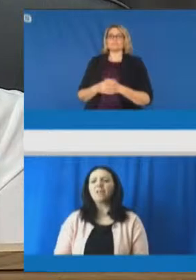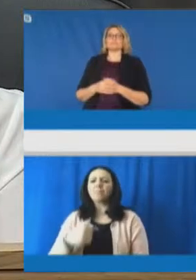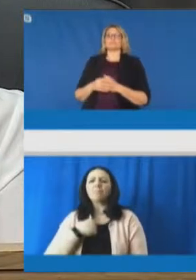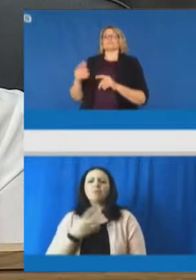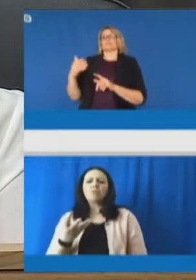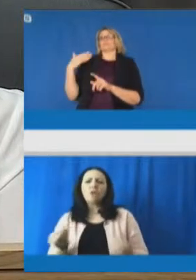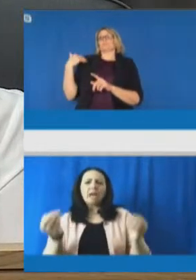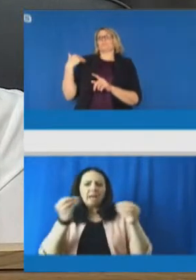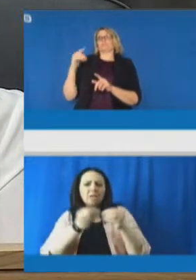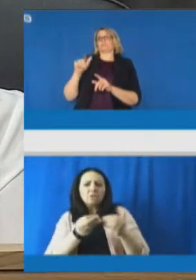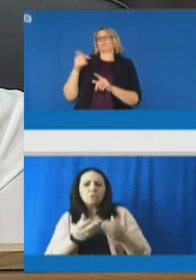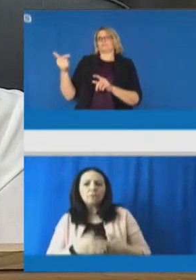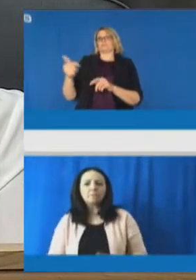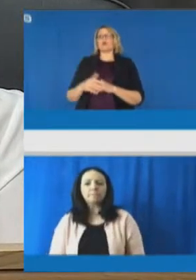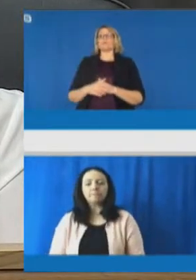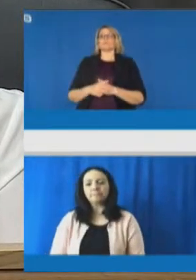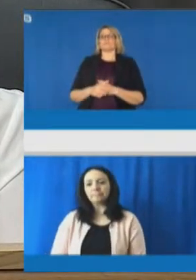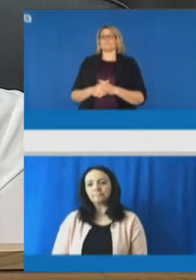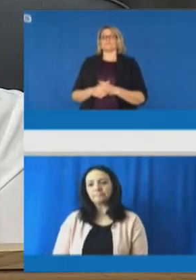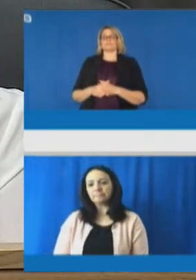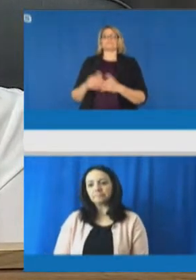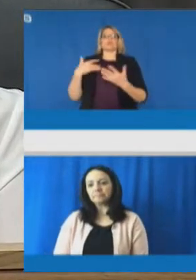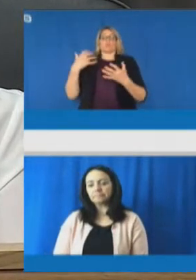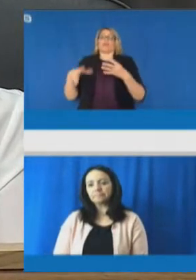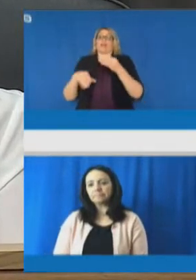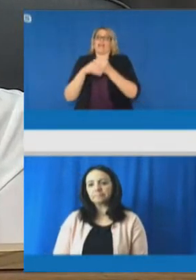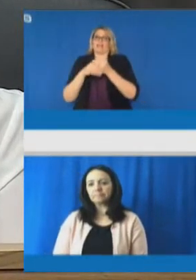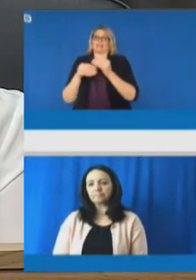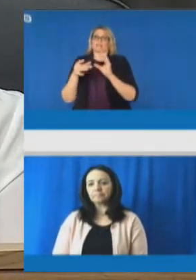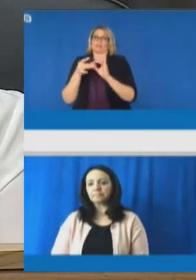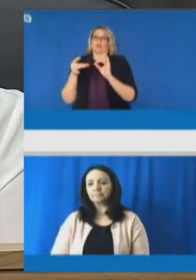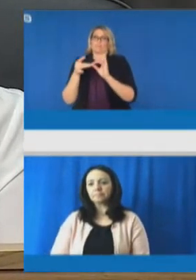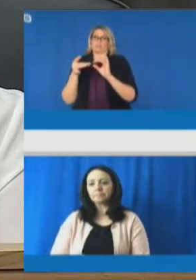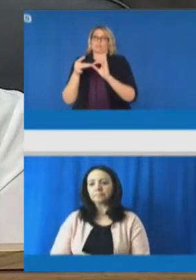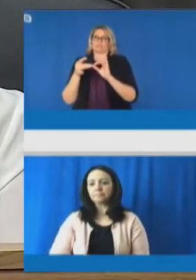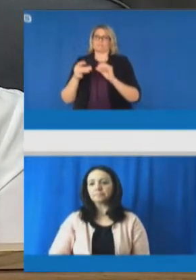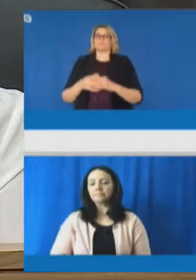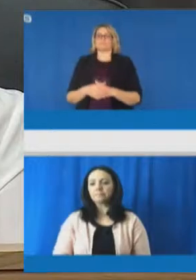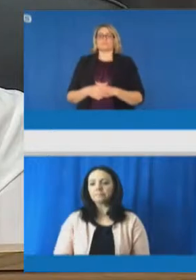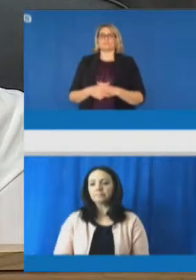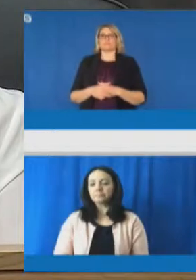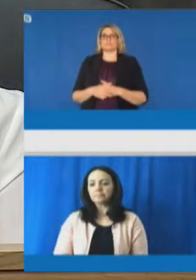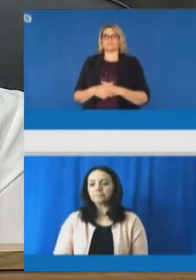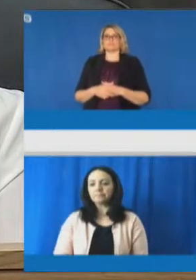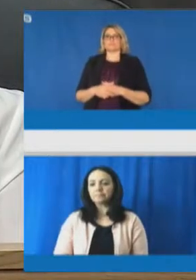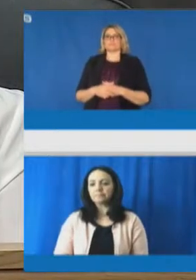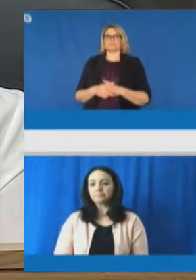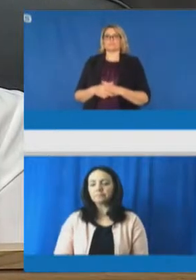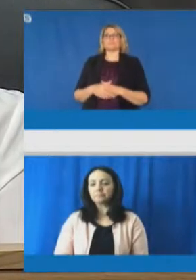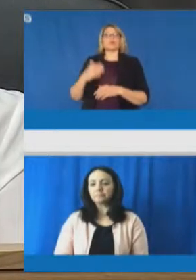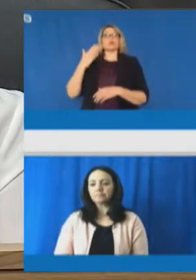numbers, and we have to be careful. So I think it's too early to talk about